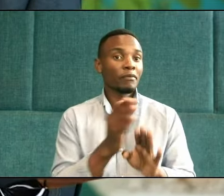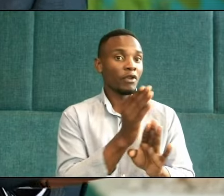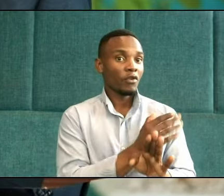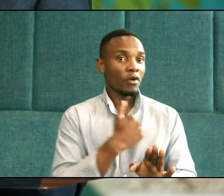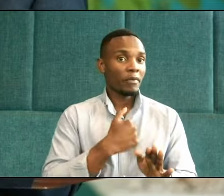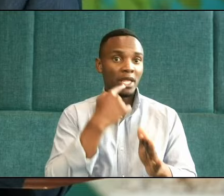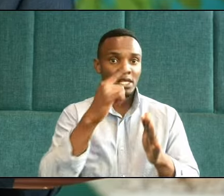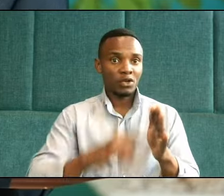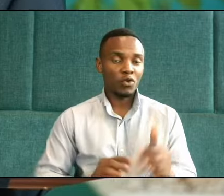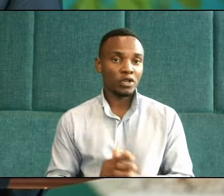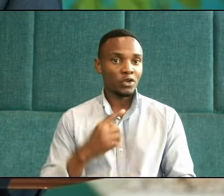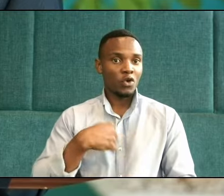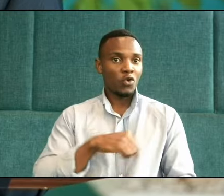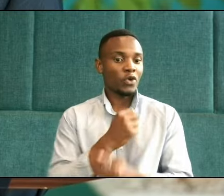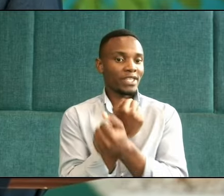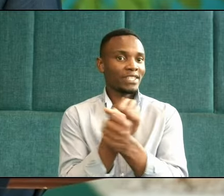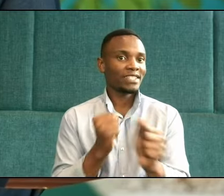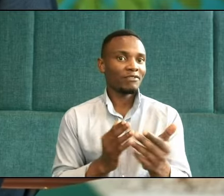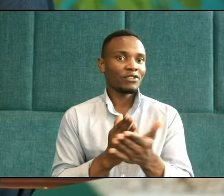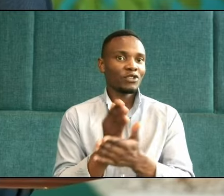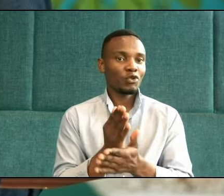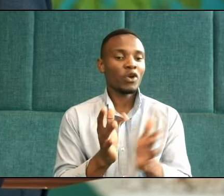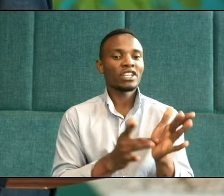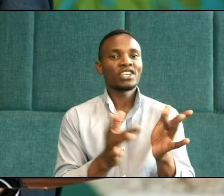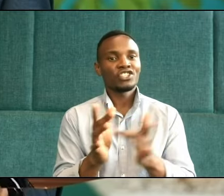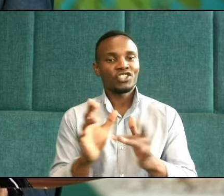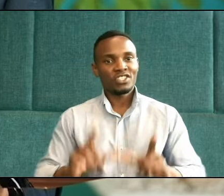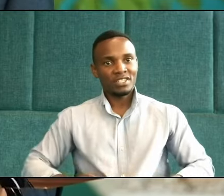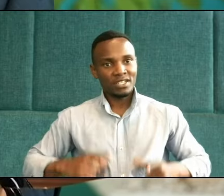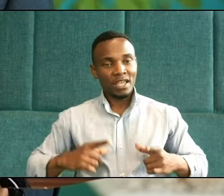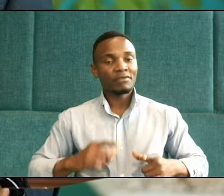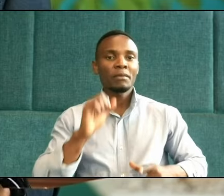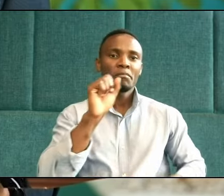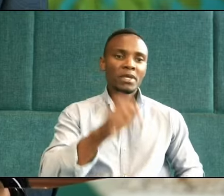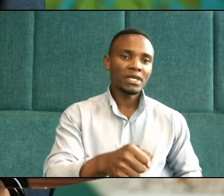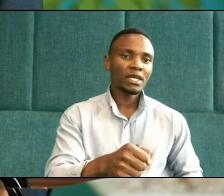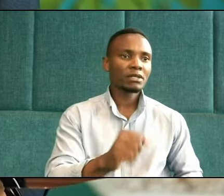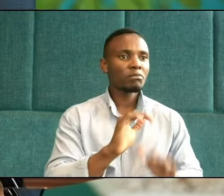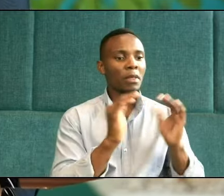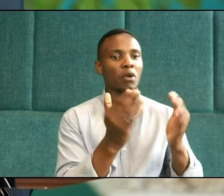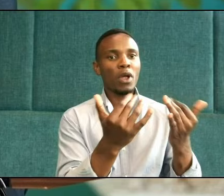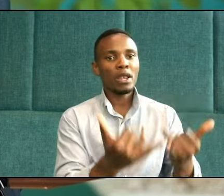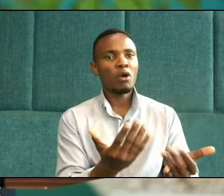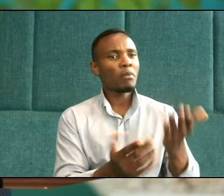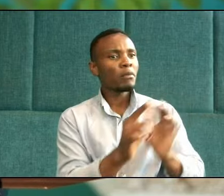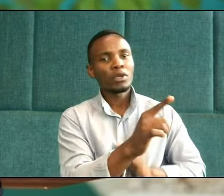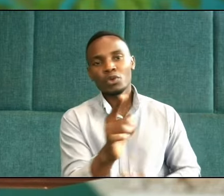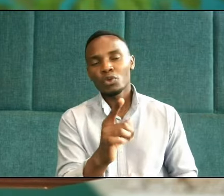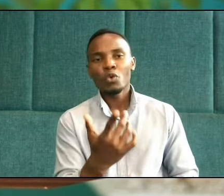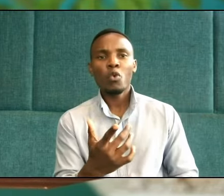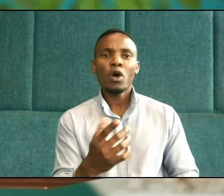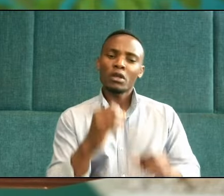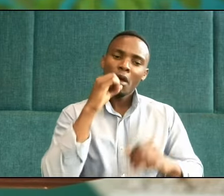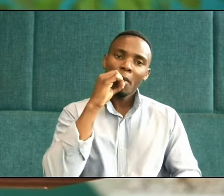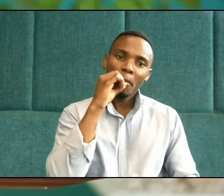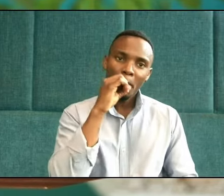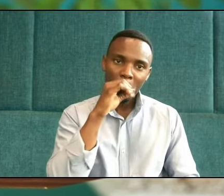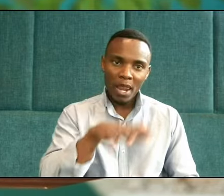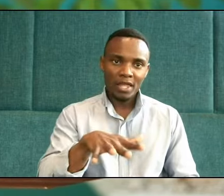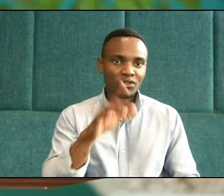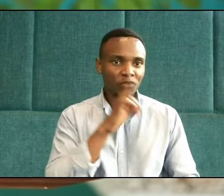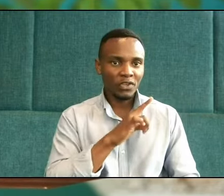life, and no matter how much we are blessed in this life, we cannot be comfortable in this